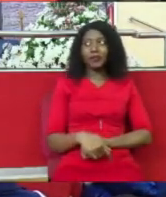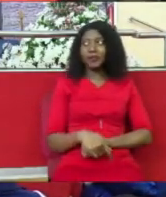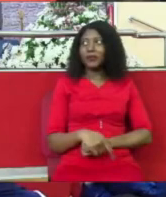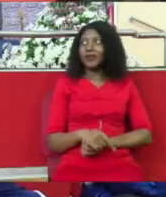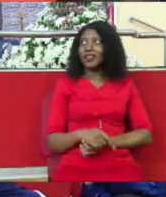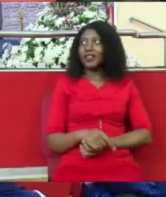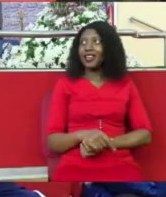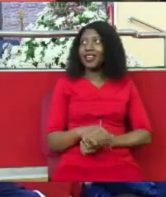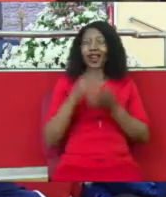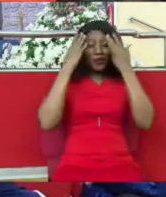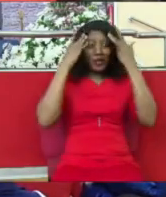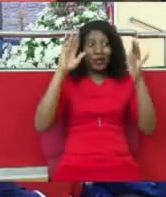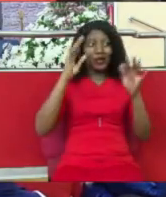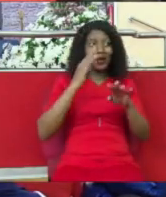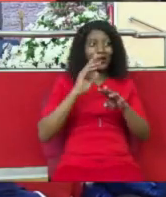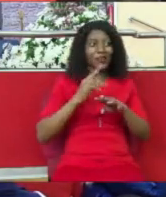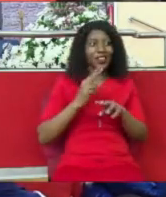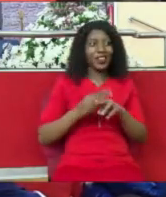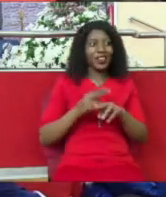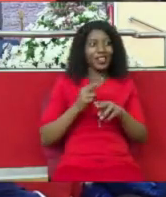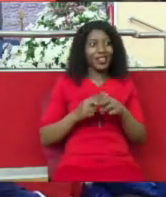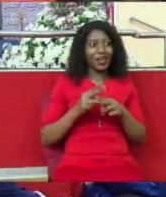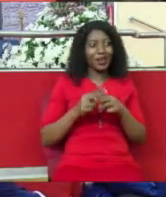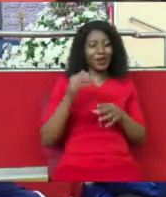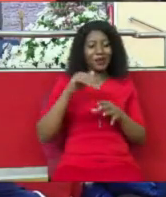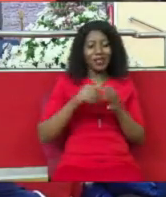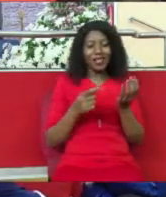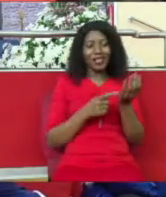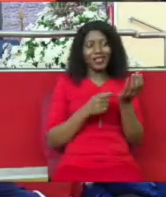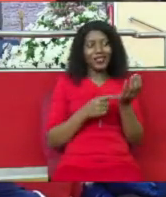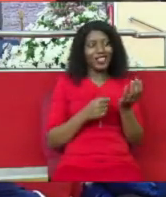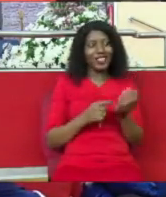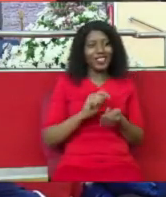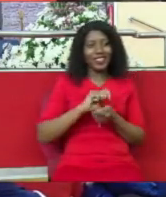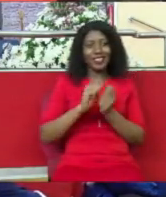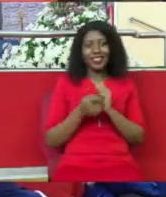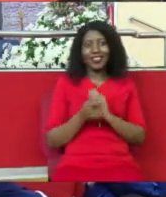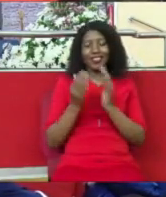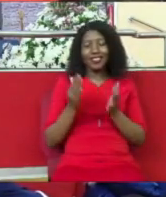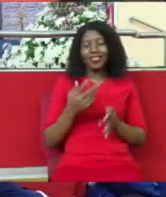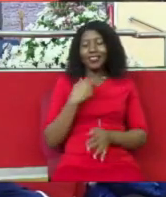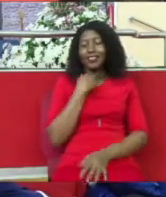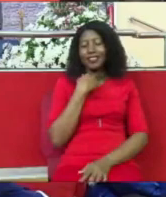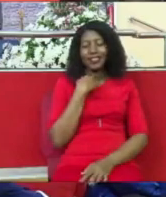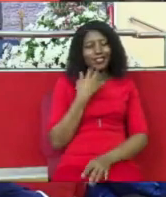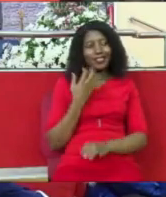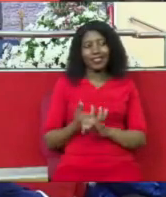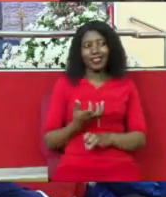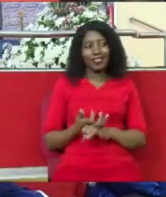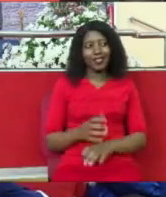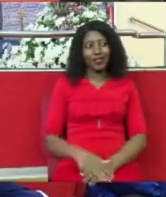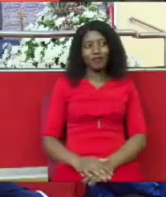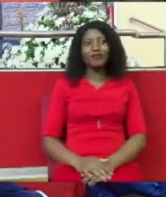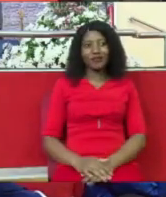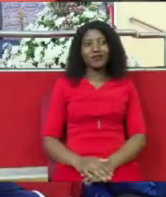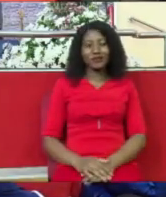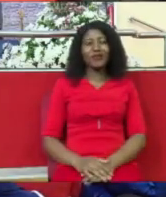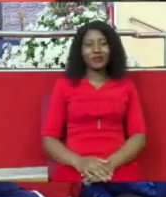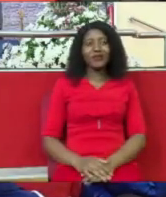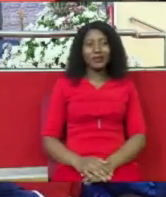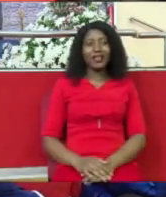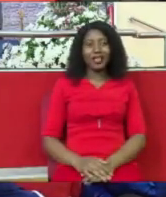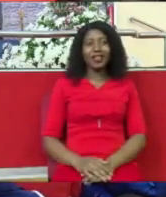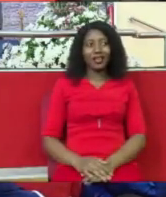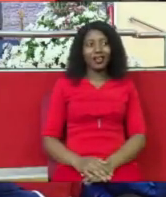Kiswahili. Bwana asifiwe. You know, as she said that, I started thinking in my mother tongue. The word does not even exist in my